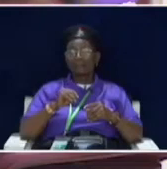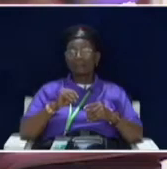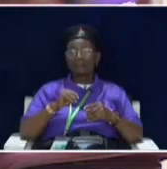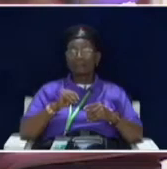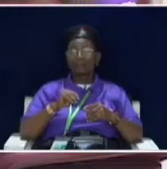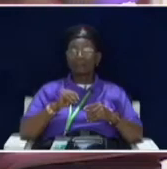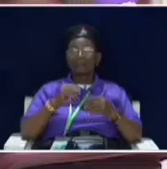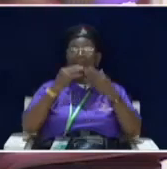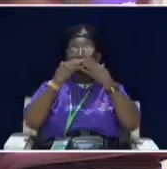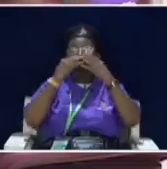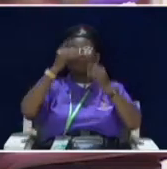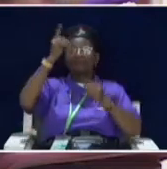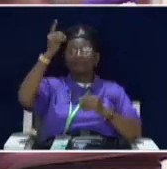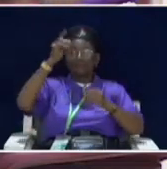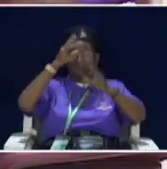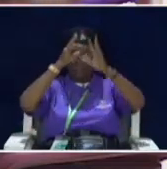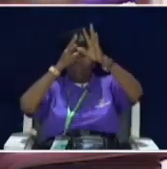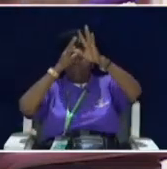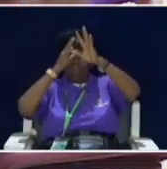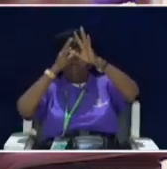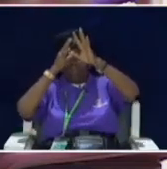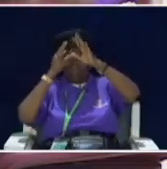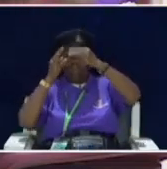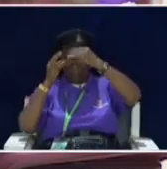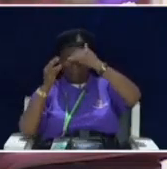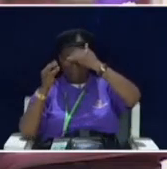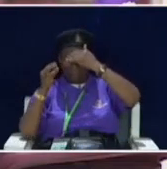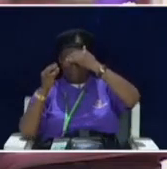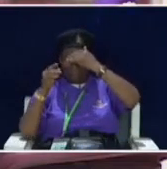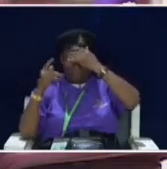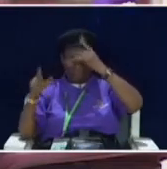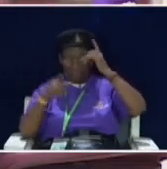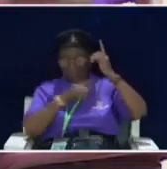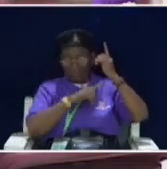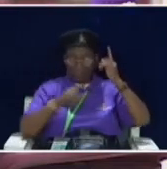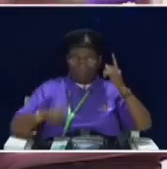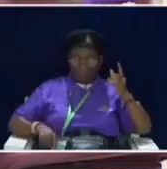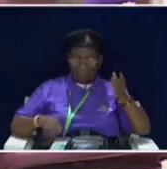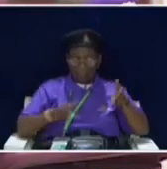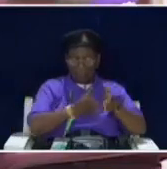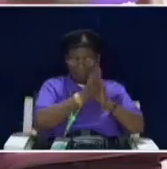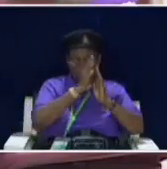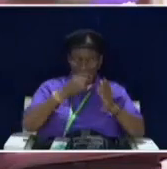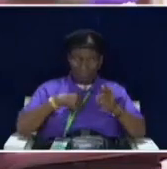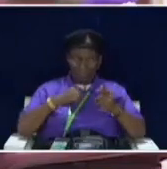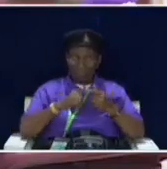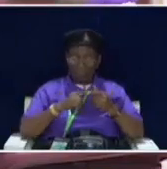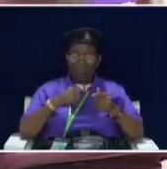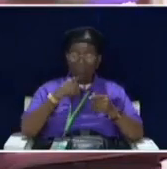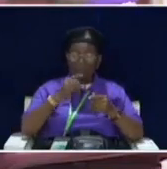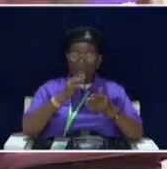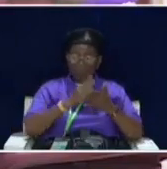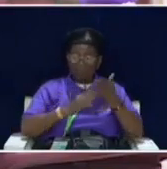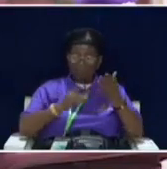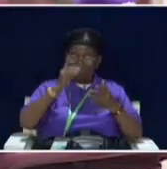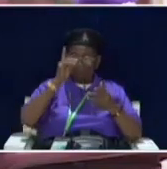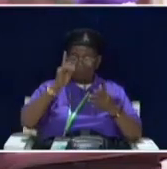Thank you, Father. Amen. The Lord has me to tell someone, Olorun ni ki so fe nikan,